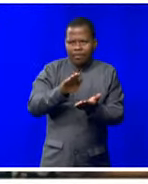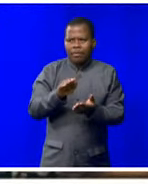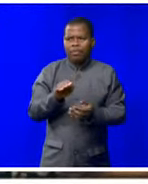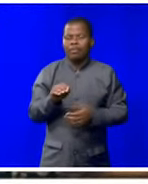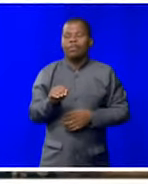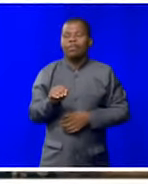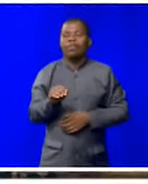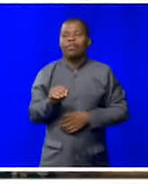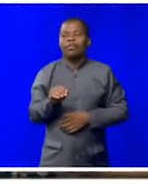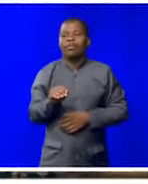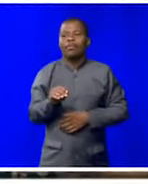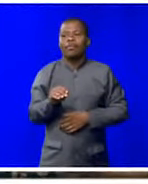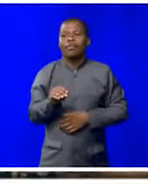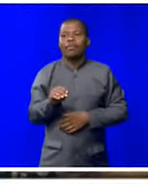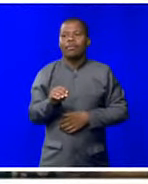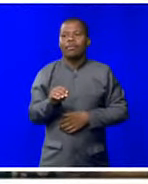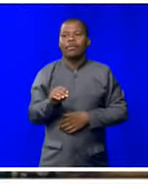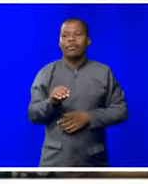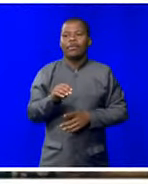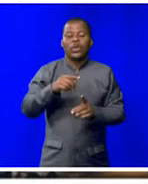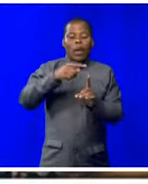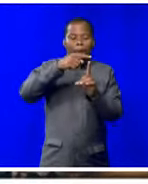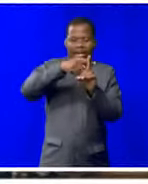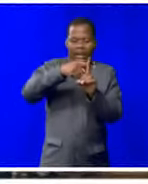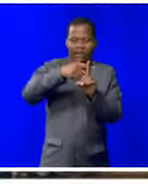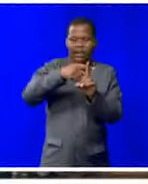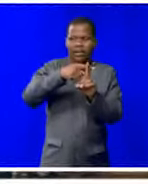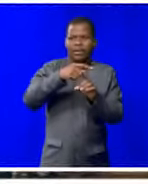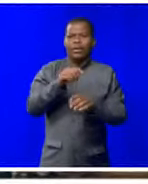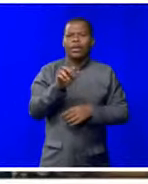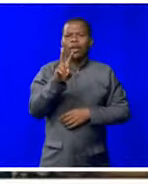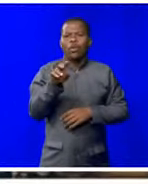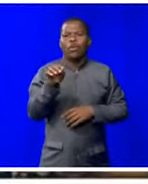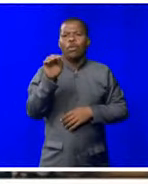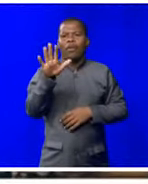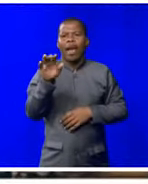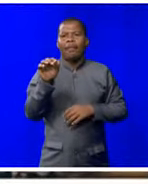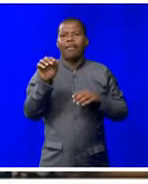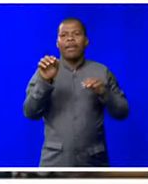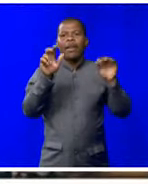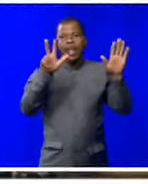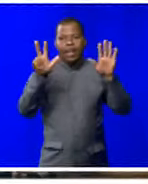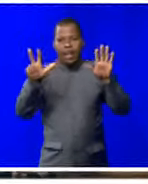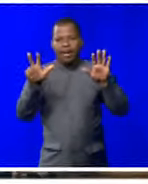contact or send a WhatsApp message to Kumalo on